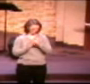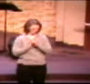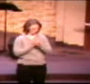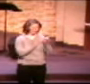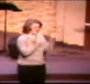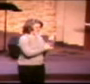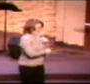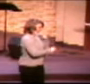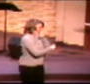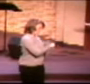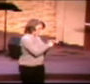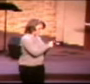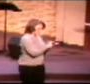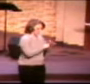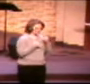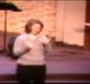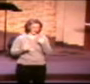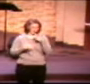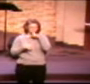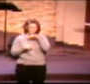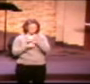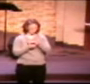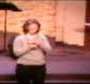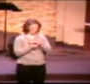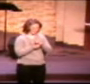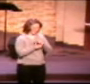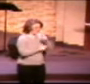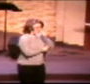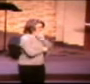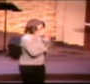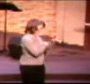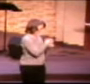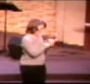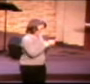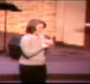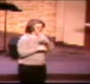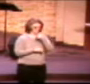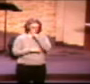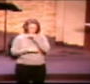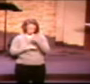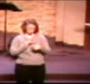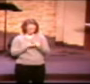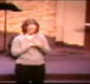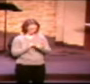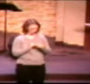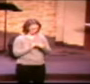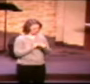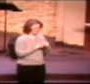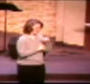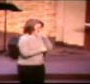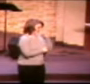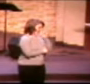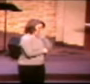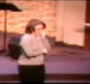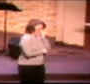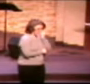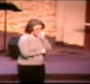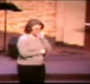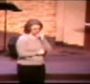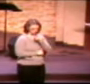today I promise to be patient and kind, to not be jealous or